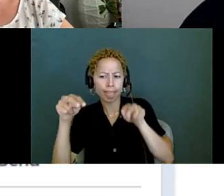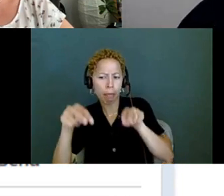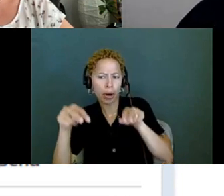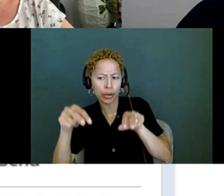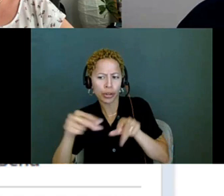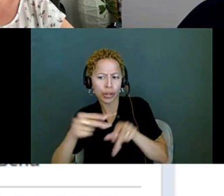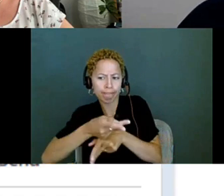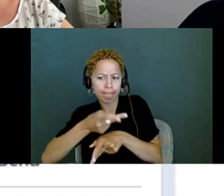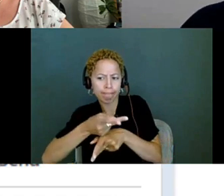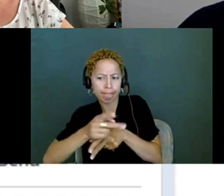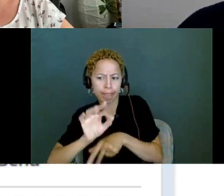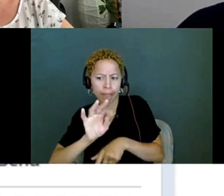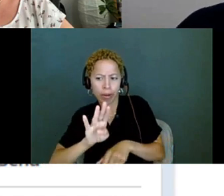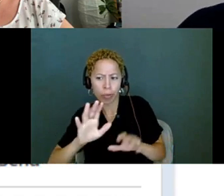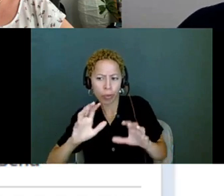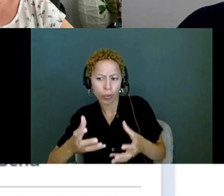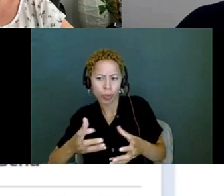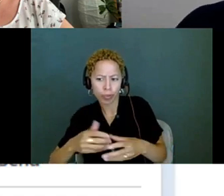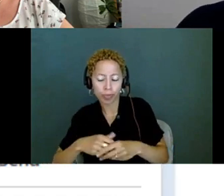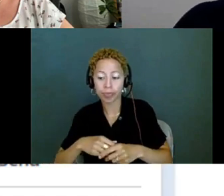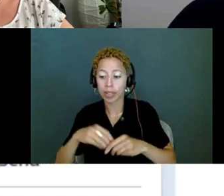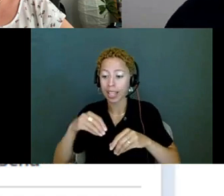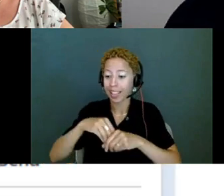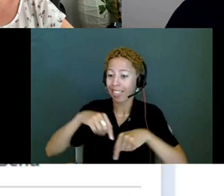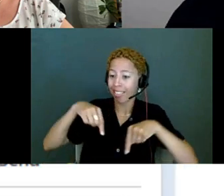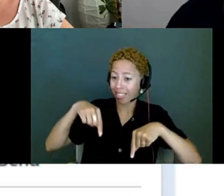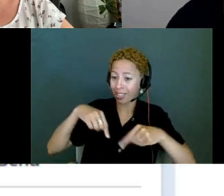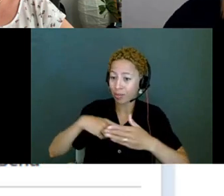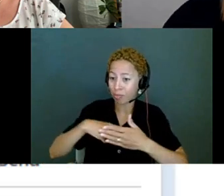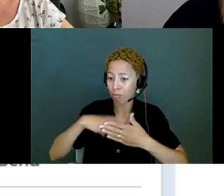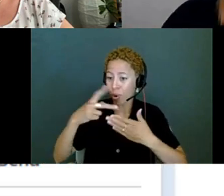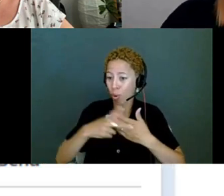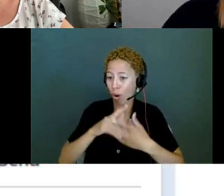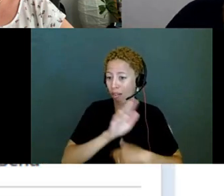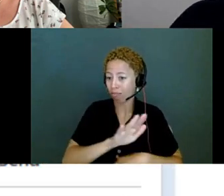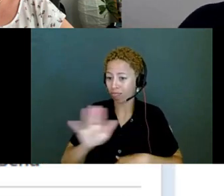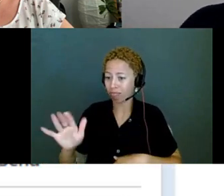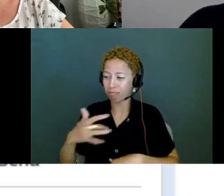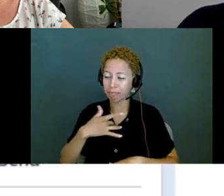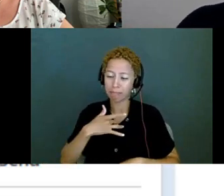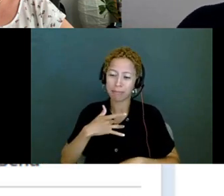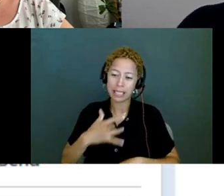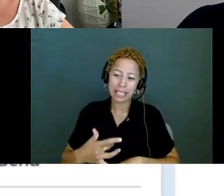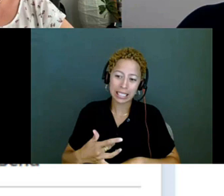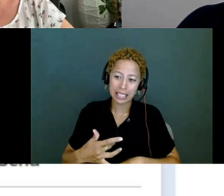our programs, we're only really dealing with